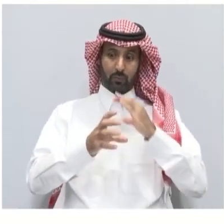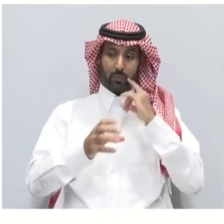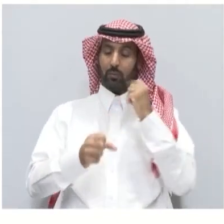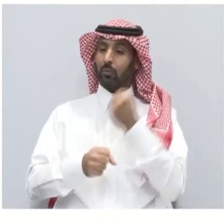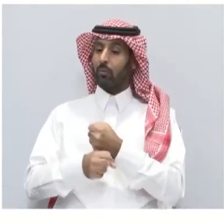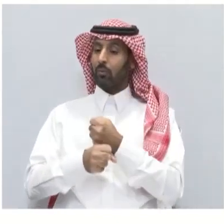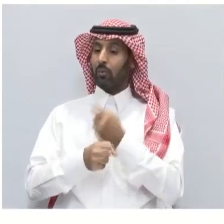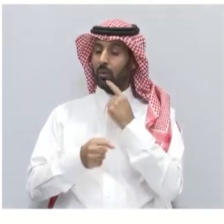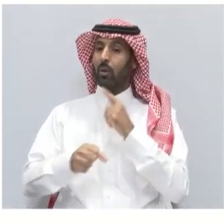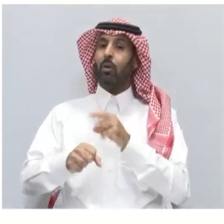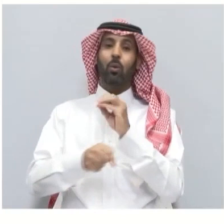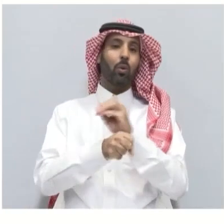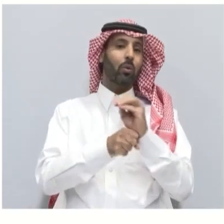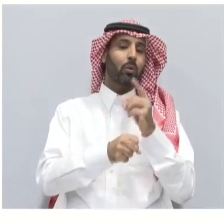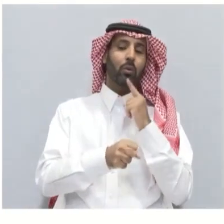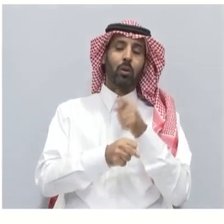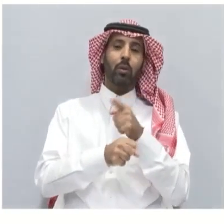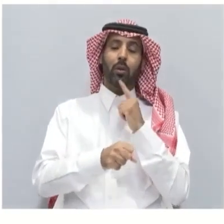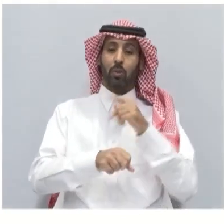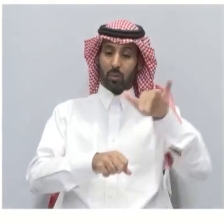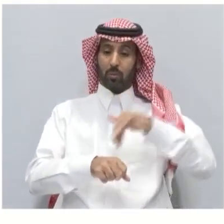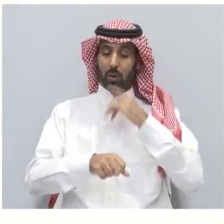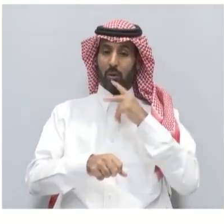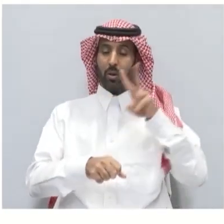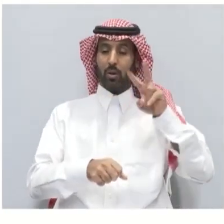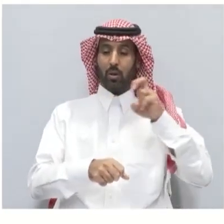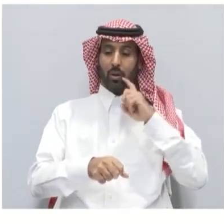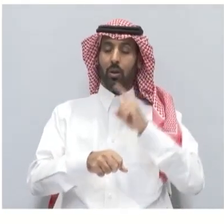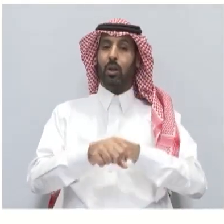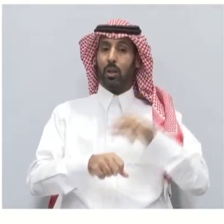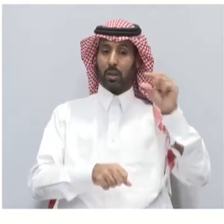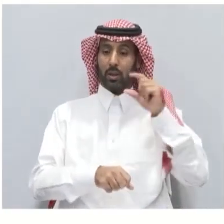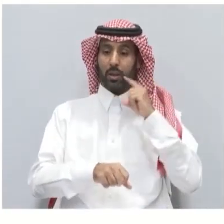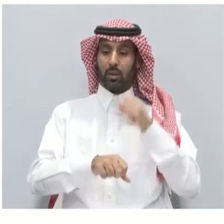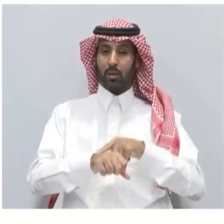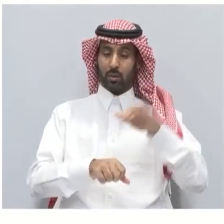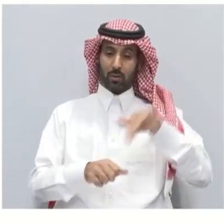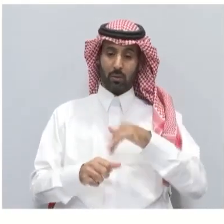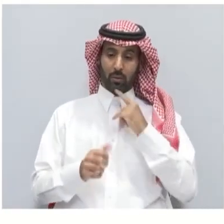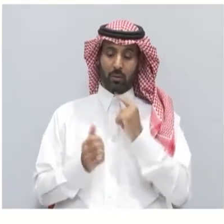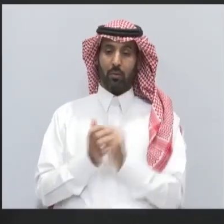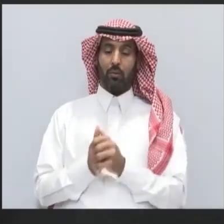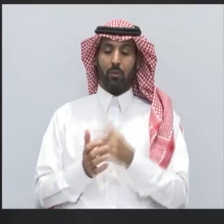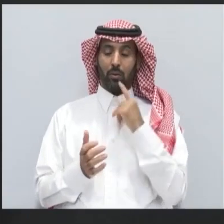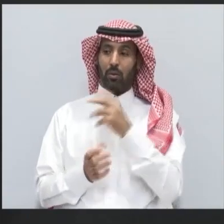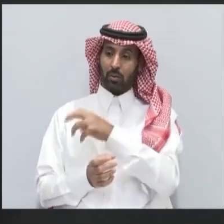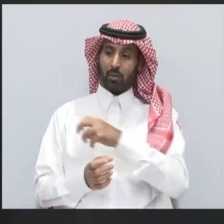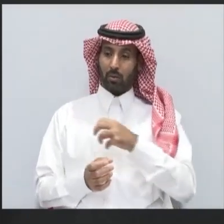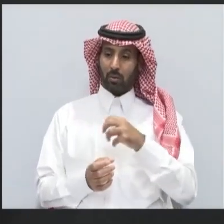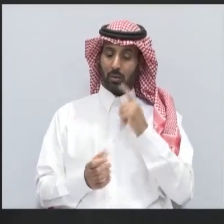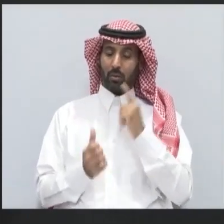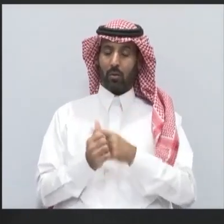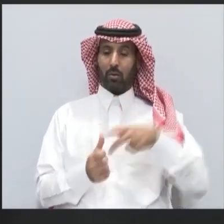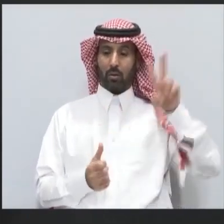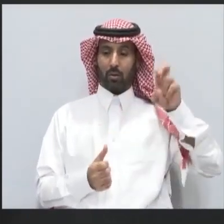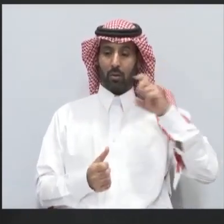that you'll be arriving in 20 minutes. Your father is waiting for you in the station and you're going to pick him up in 20